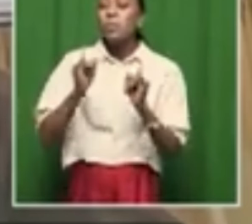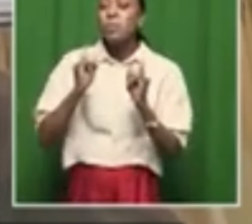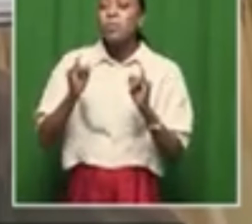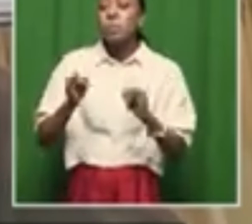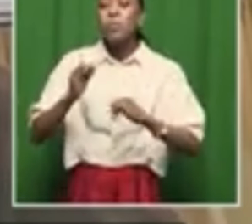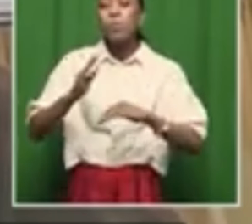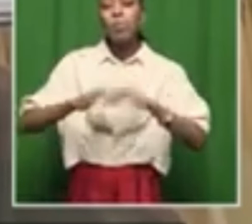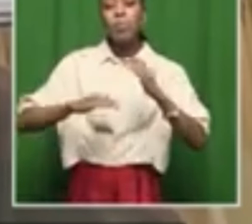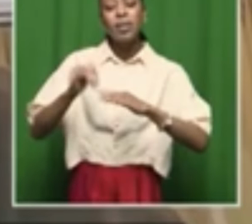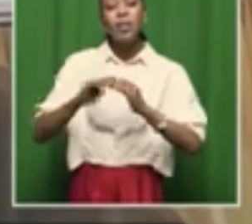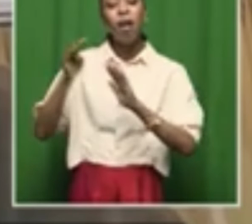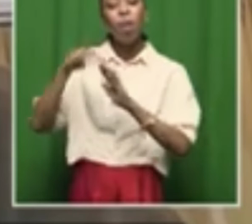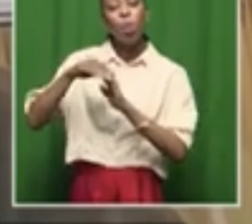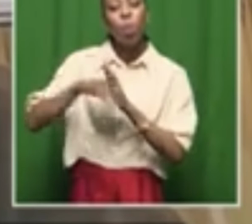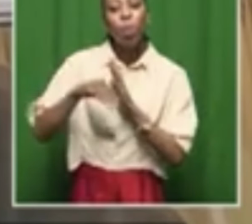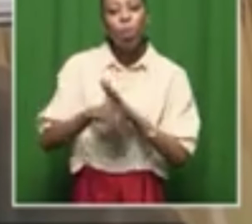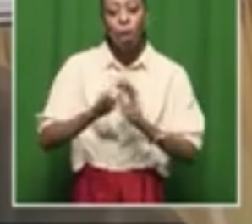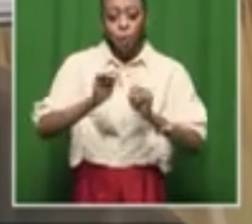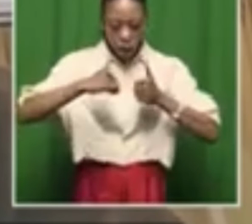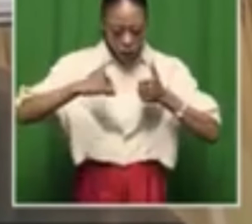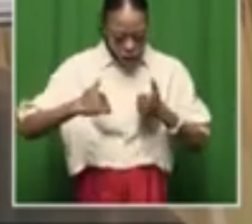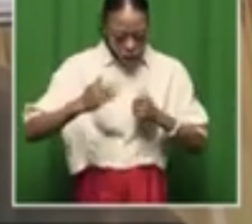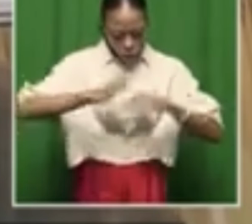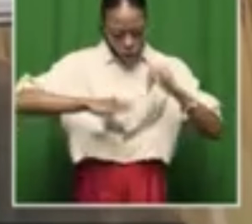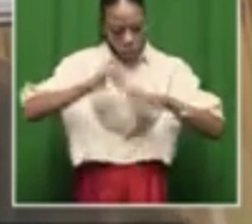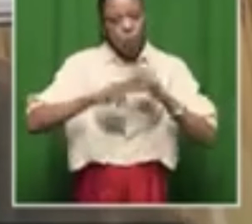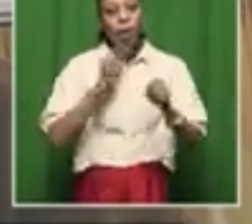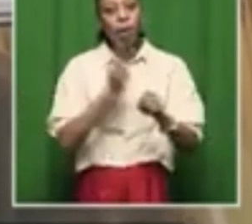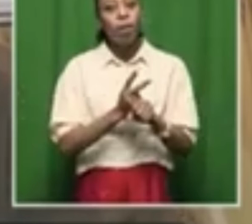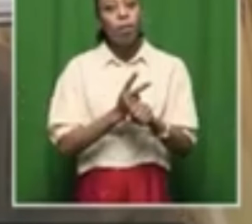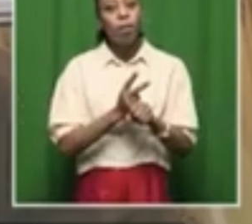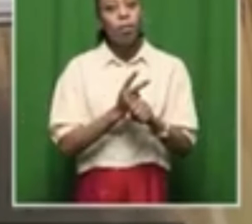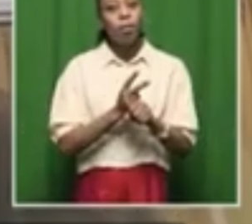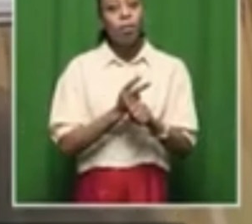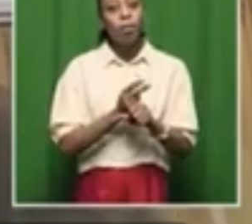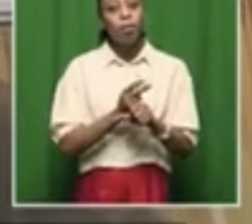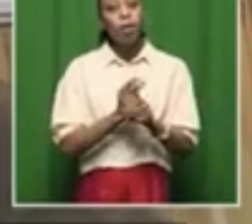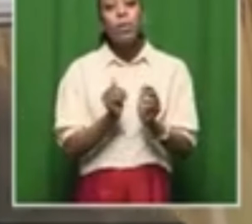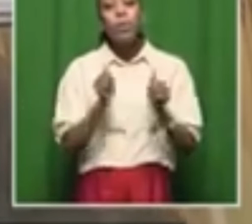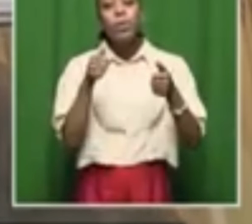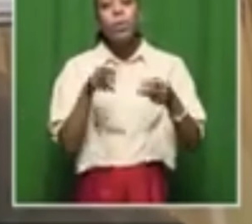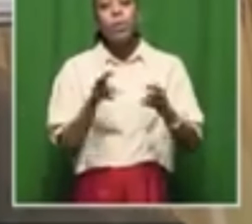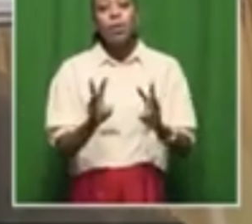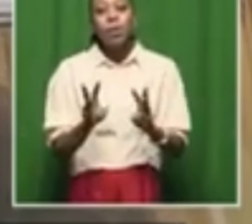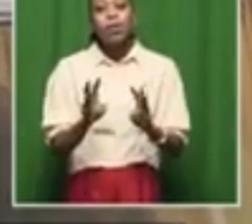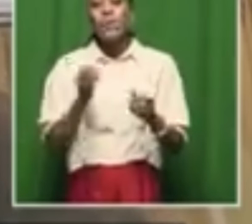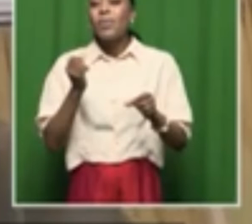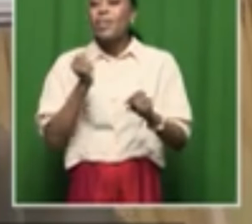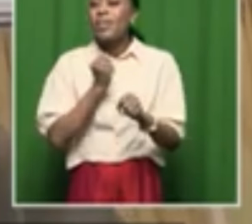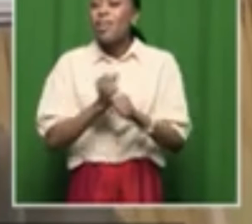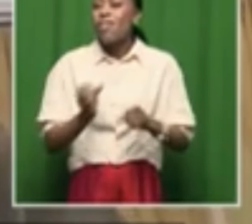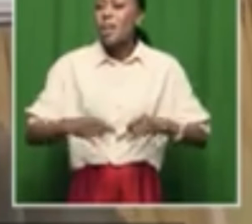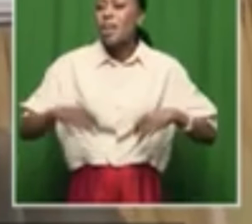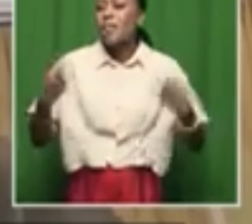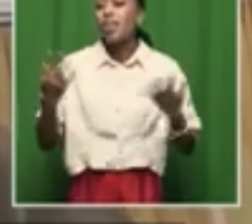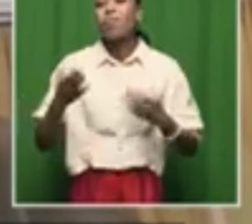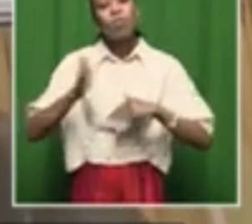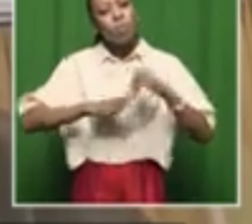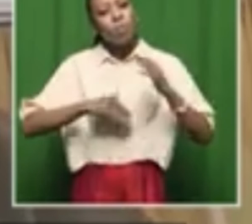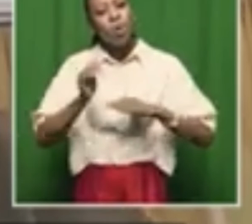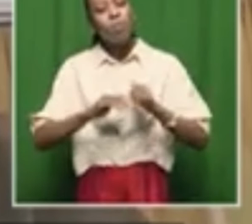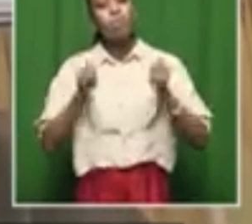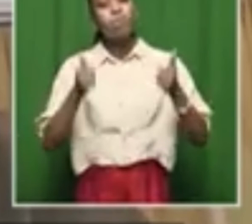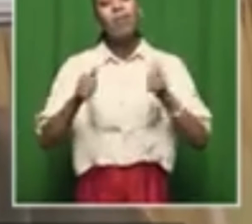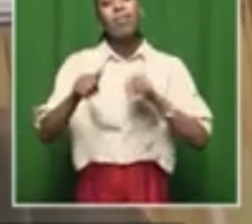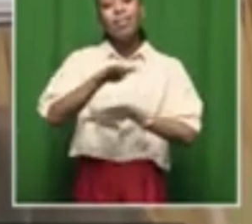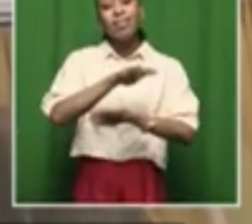structures. We sat down and started building them exponentially, and we never threw our hands in the air. We built them. The